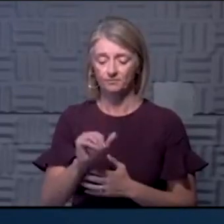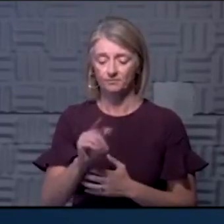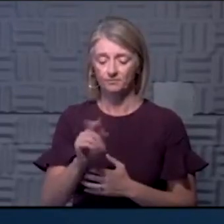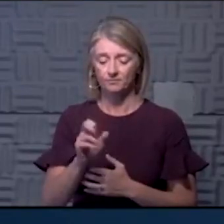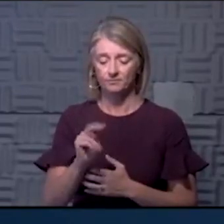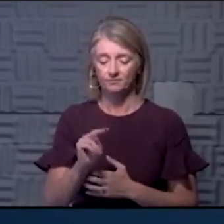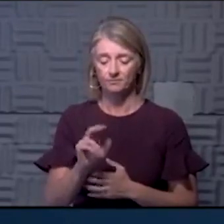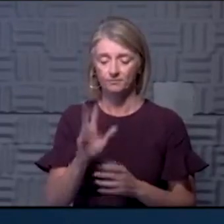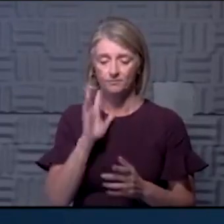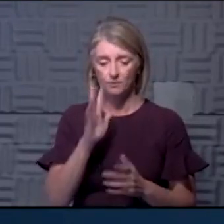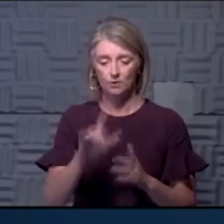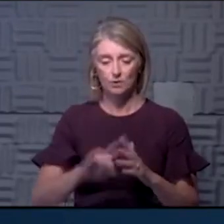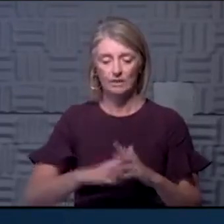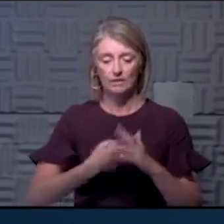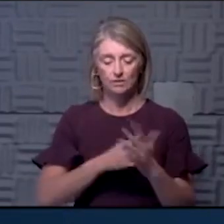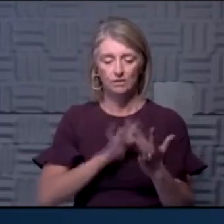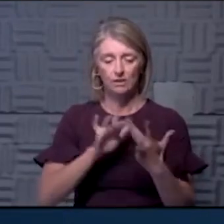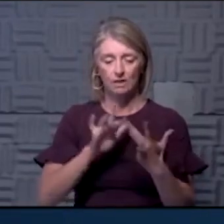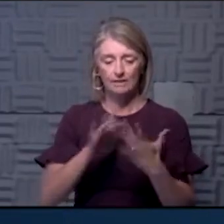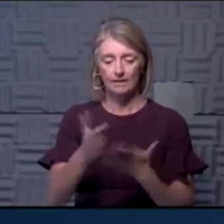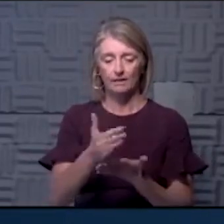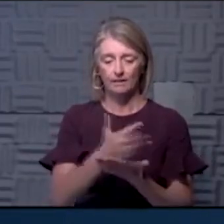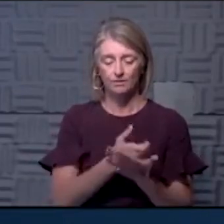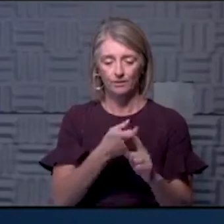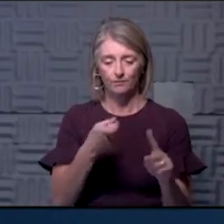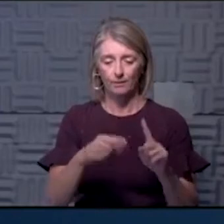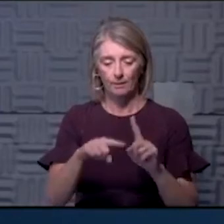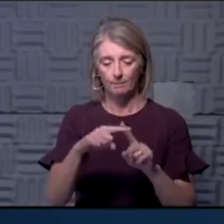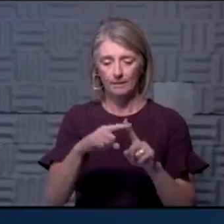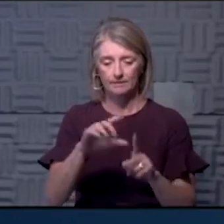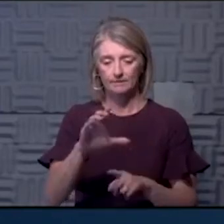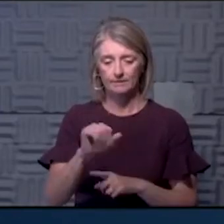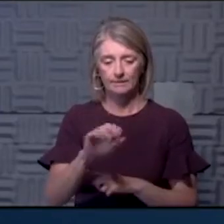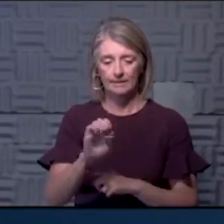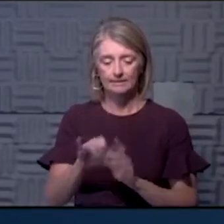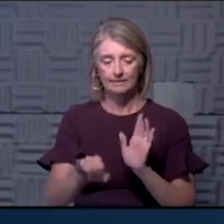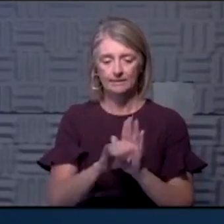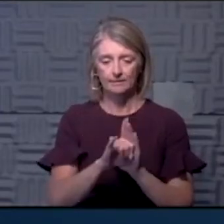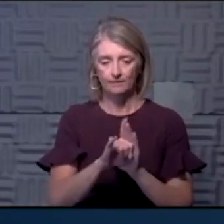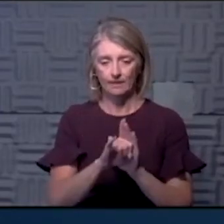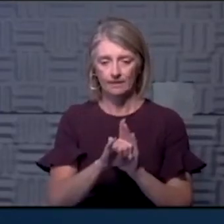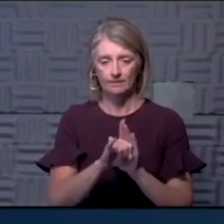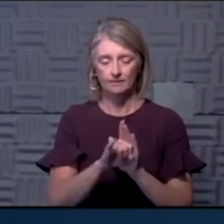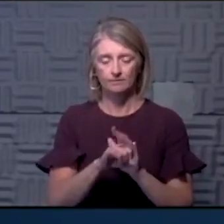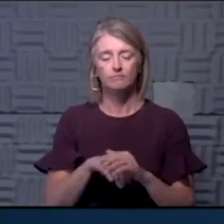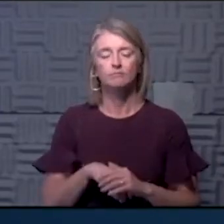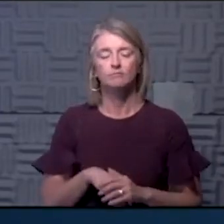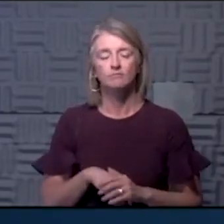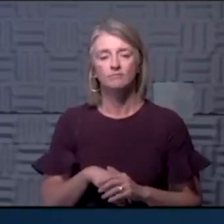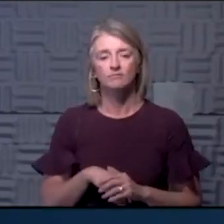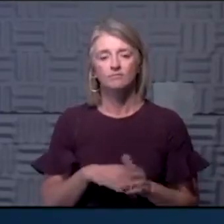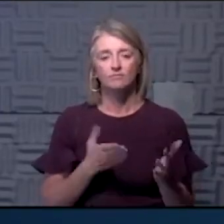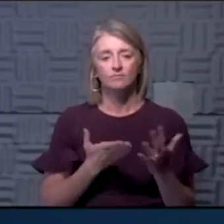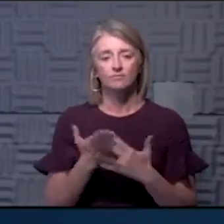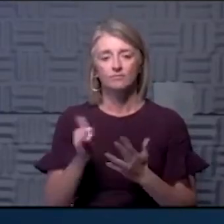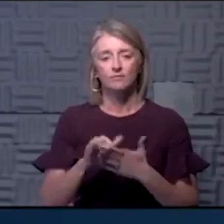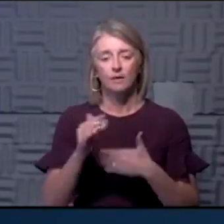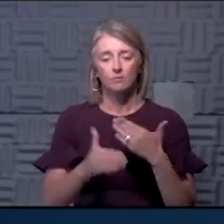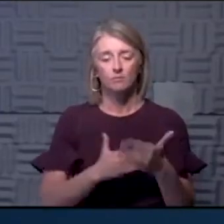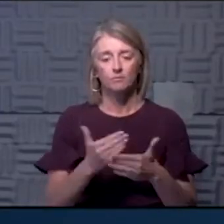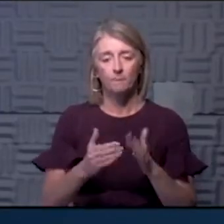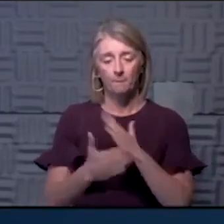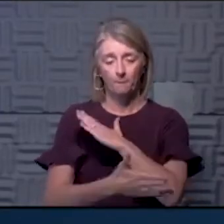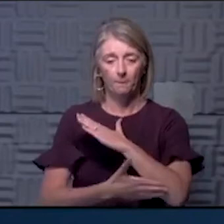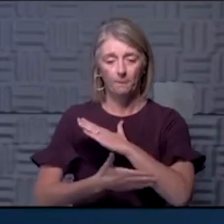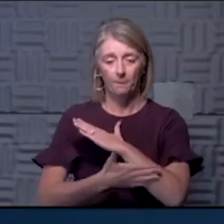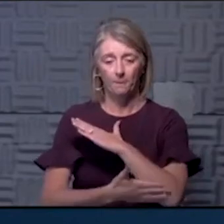clinicians, will do an initial contact collection from the positive cases that have been identified. And through that process, the